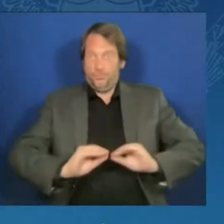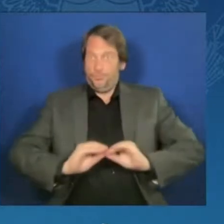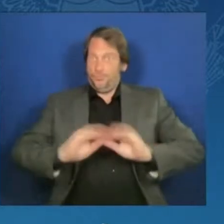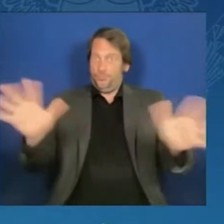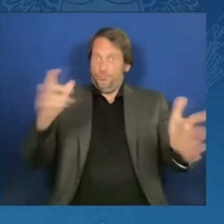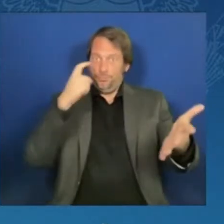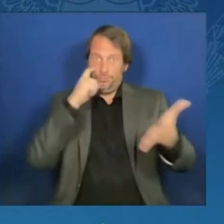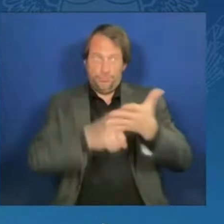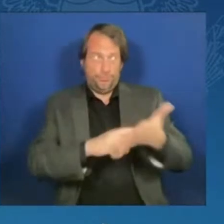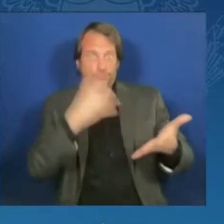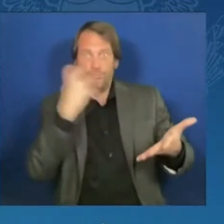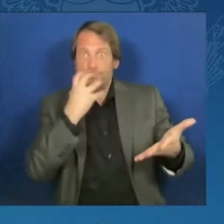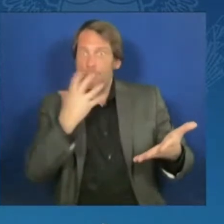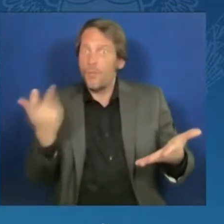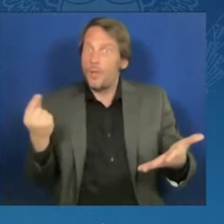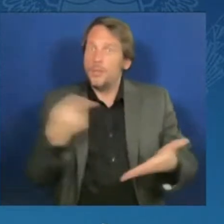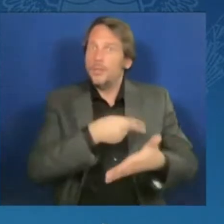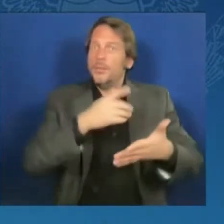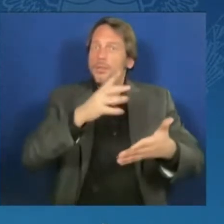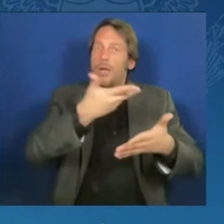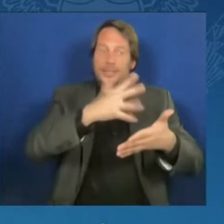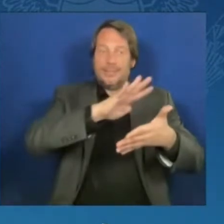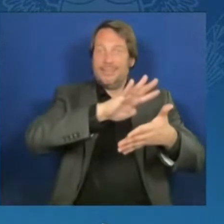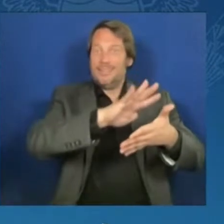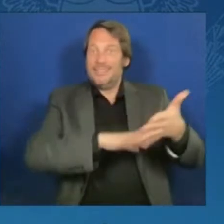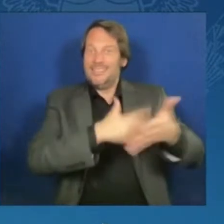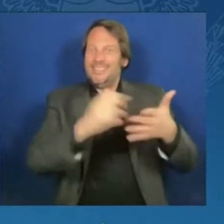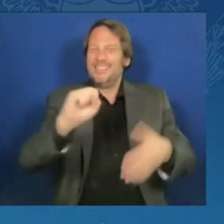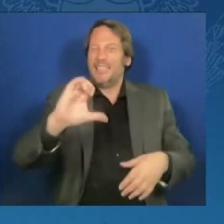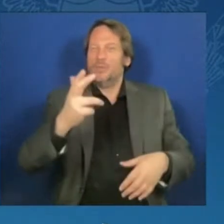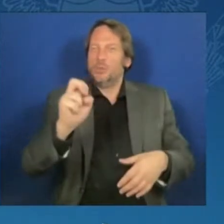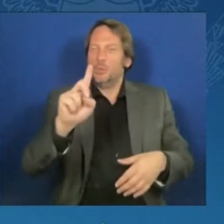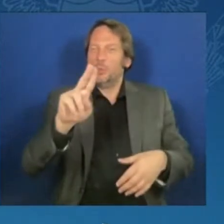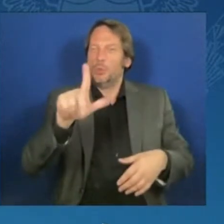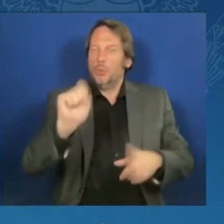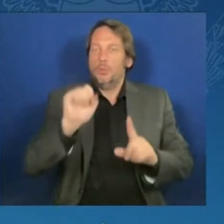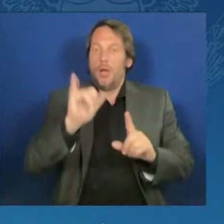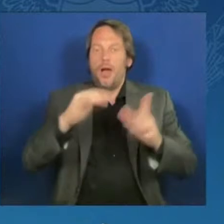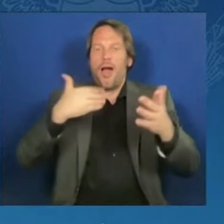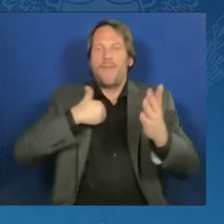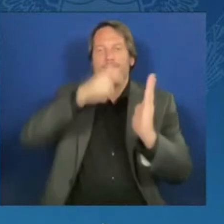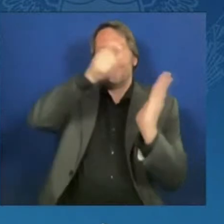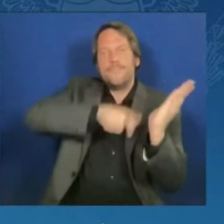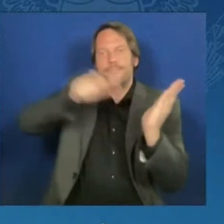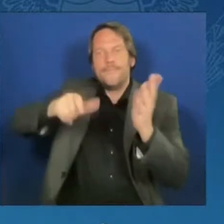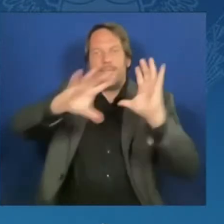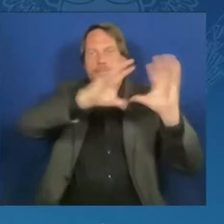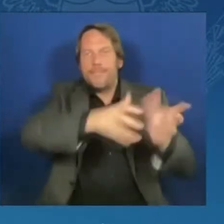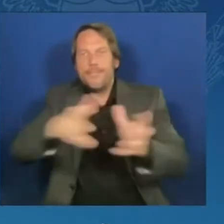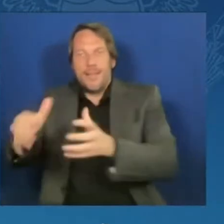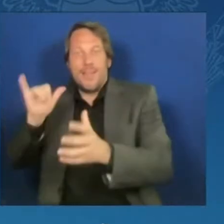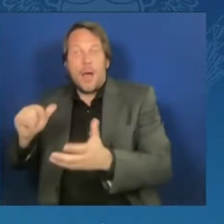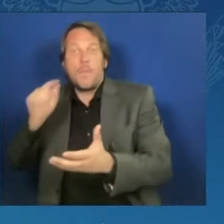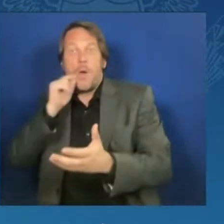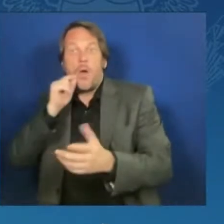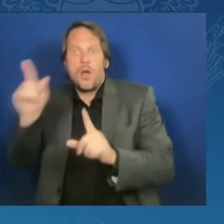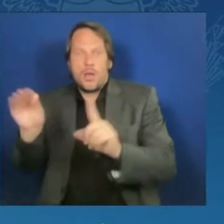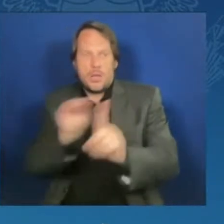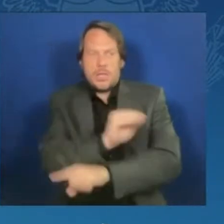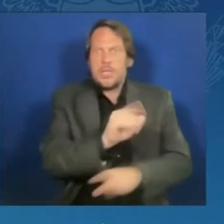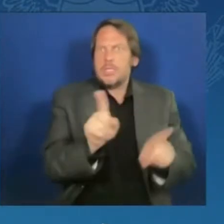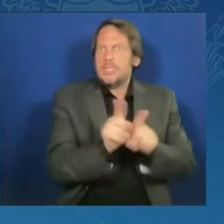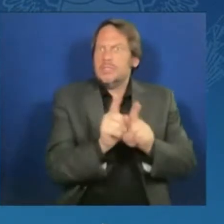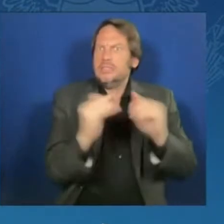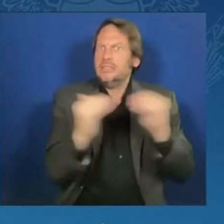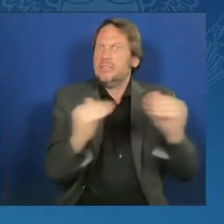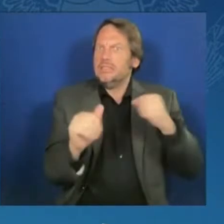heroin. Marijuana is considered as dangerous as heroin and more dangerous than fentanyl,